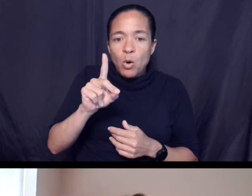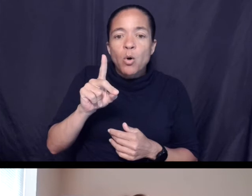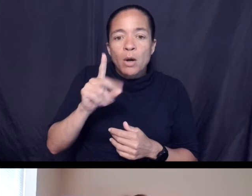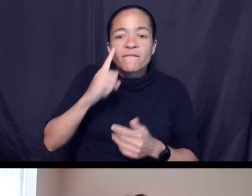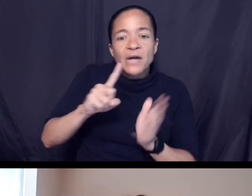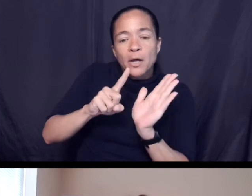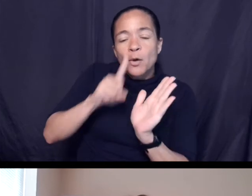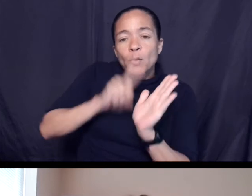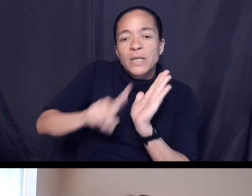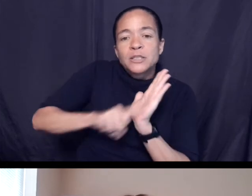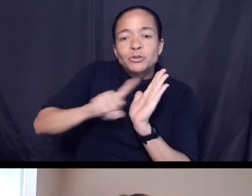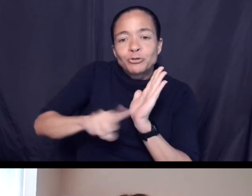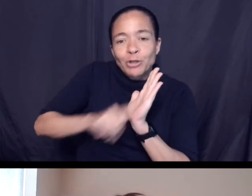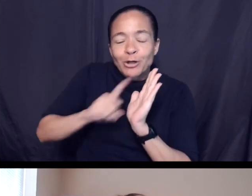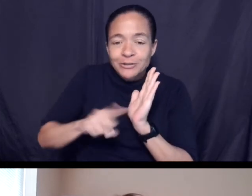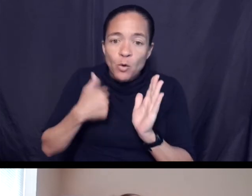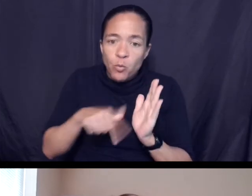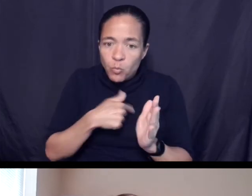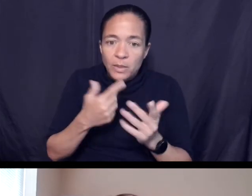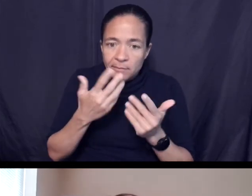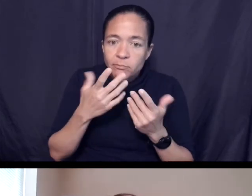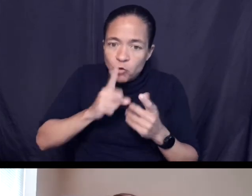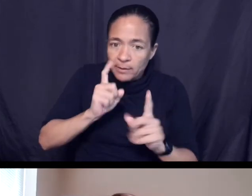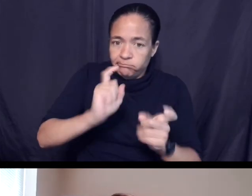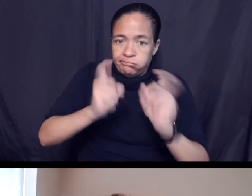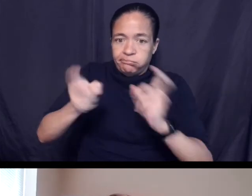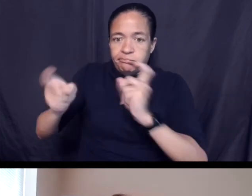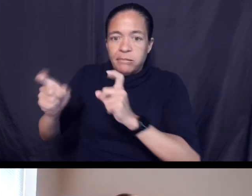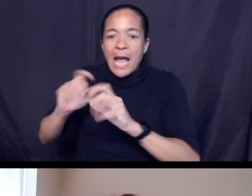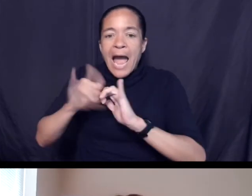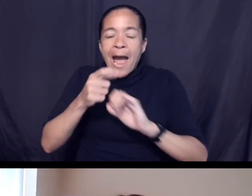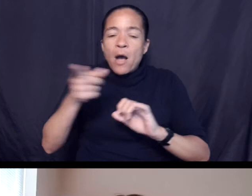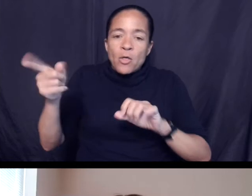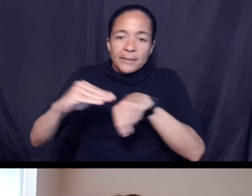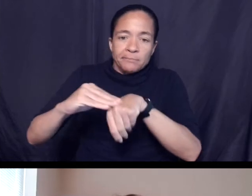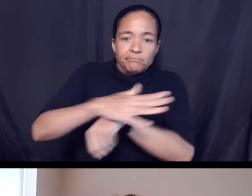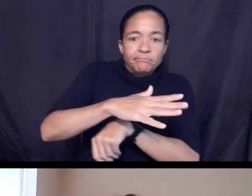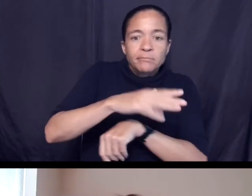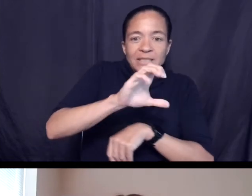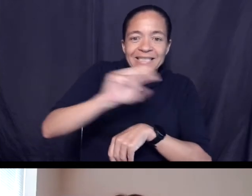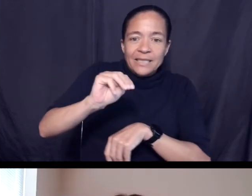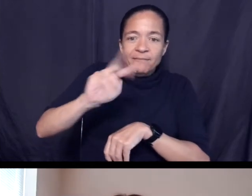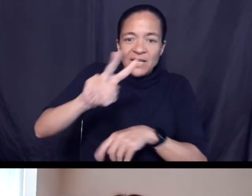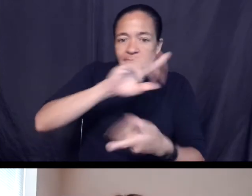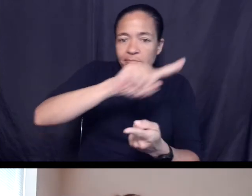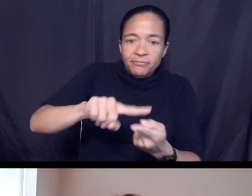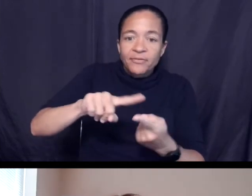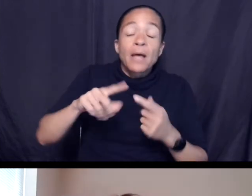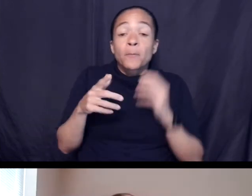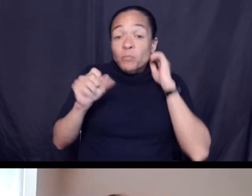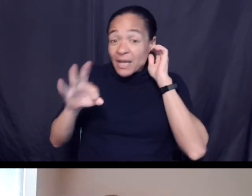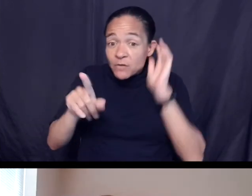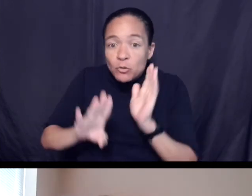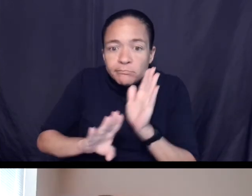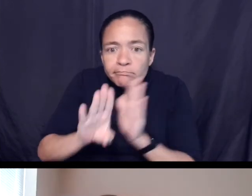that really is going to make an impact on the state of congenital CMV. How can we get a vaccine? How can we have